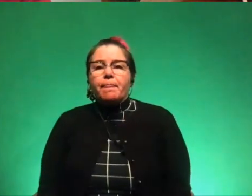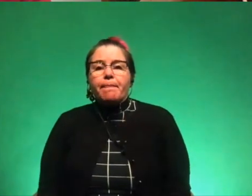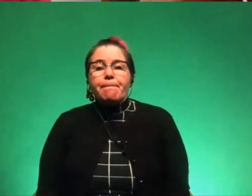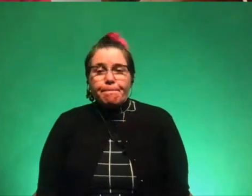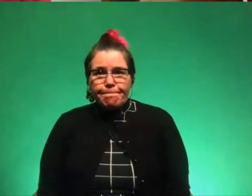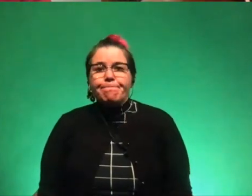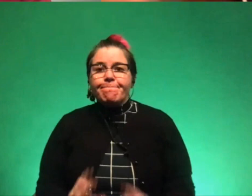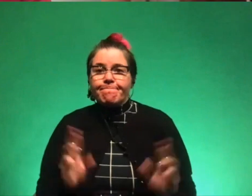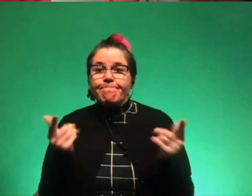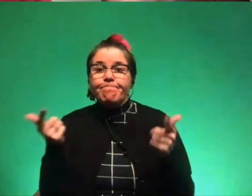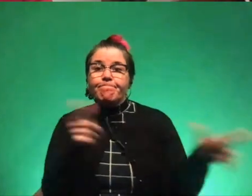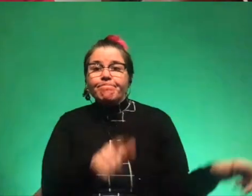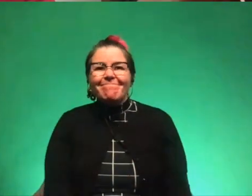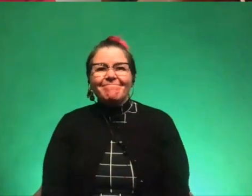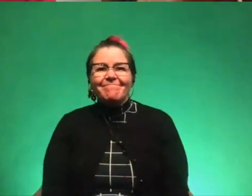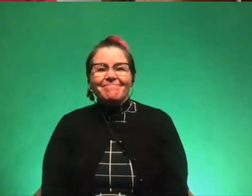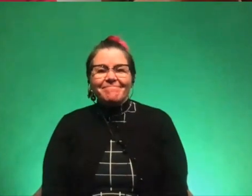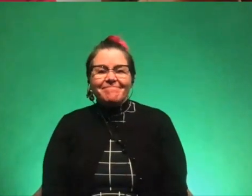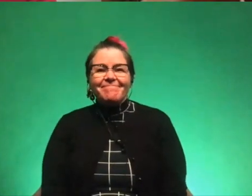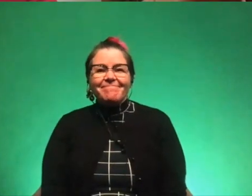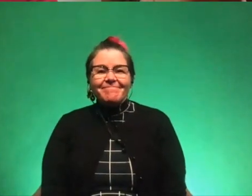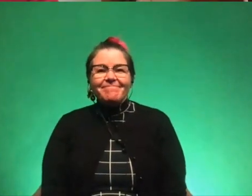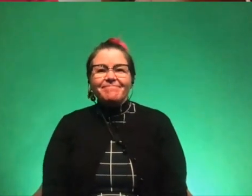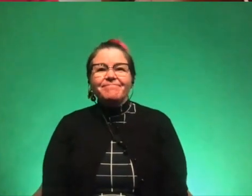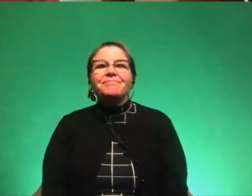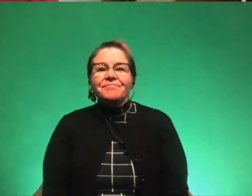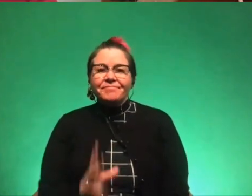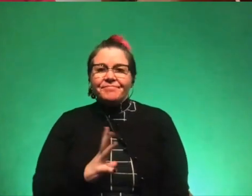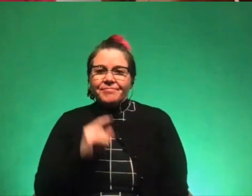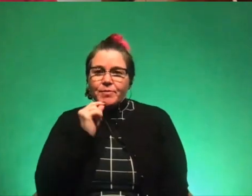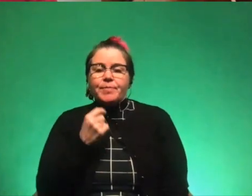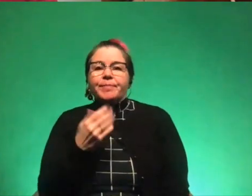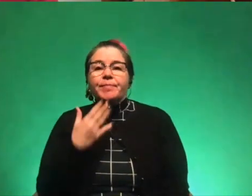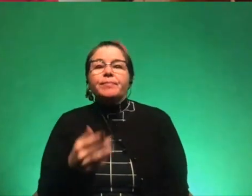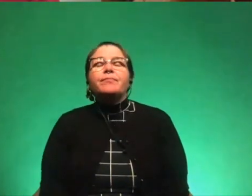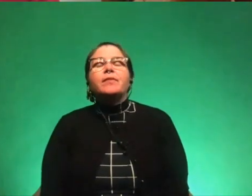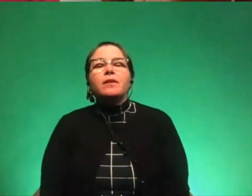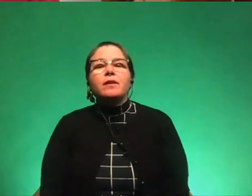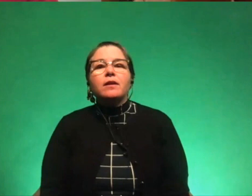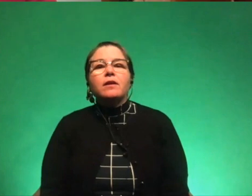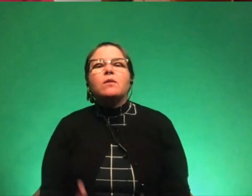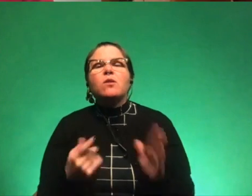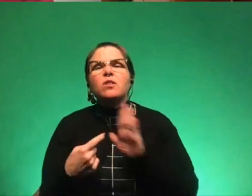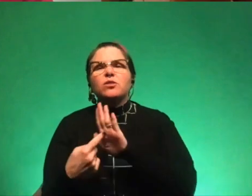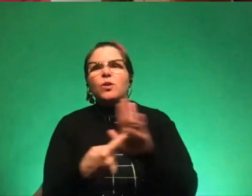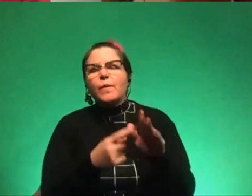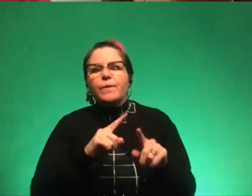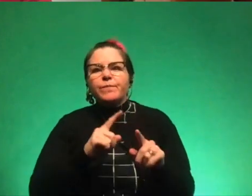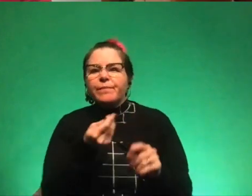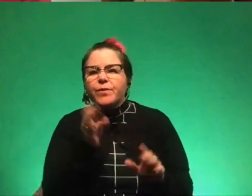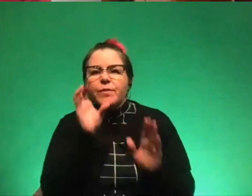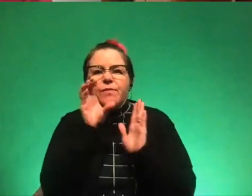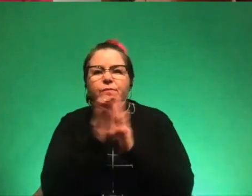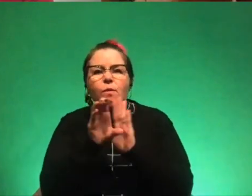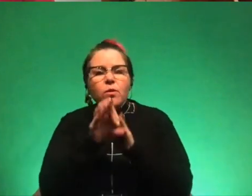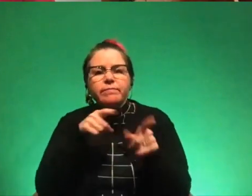can go for it. Okay. Cool. All right. Thank you. Yeah. So I'm going to show you a few photos about the work